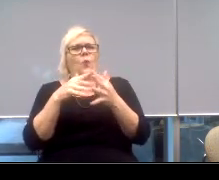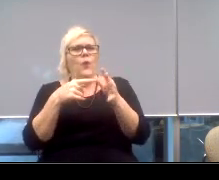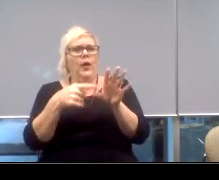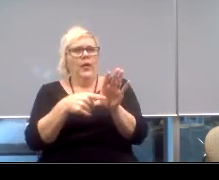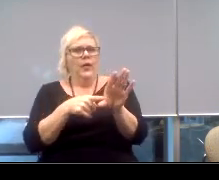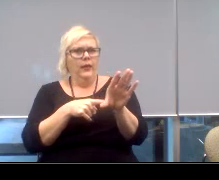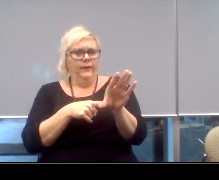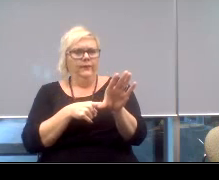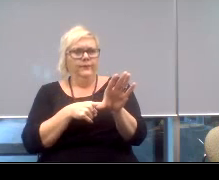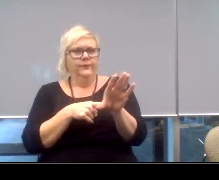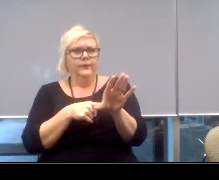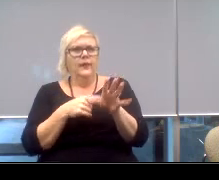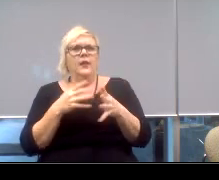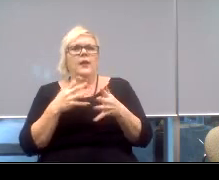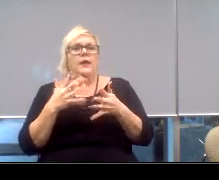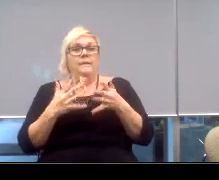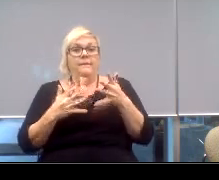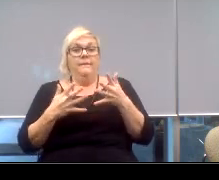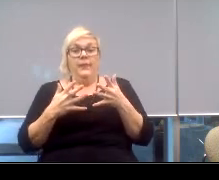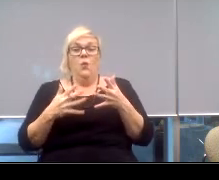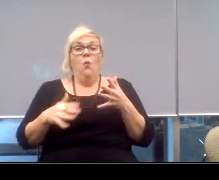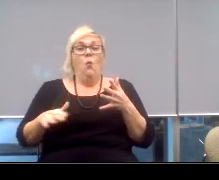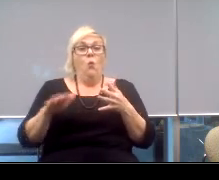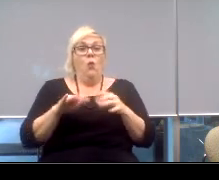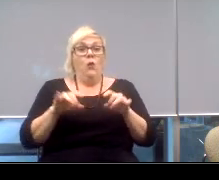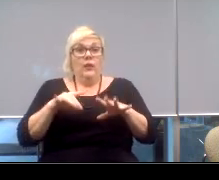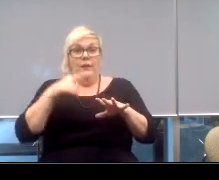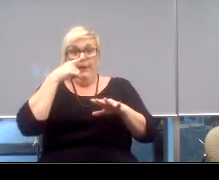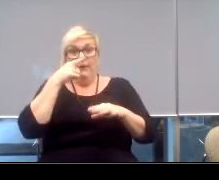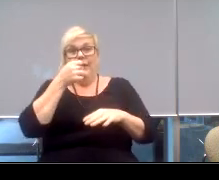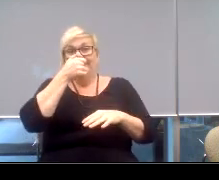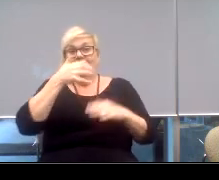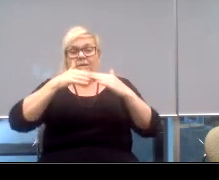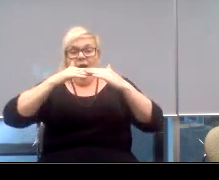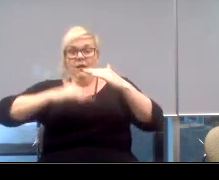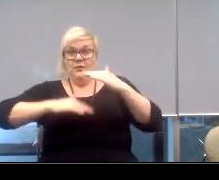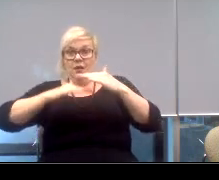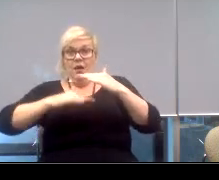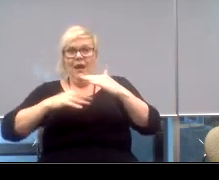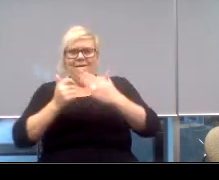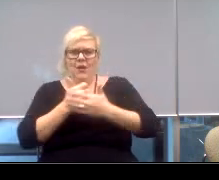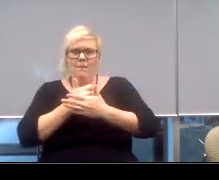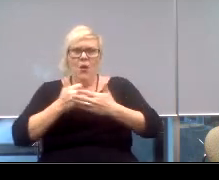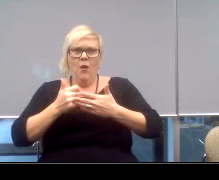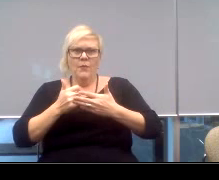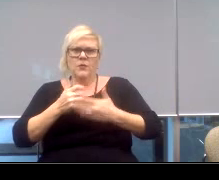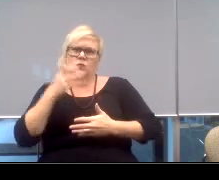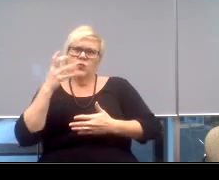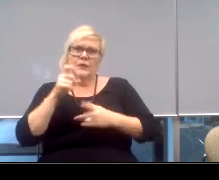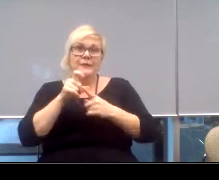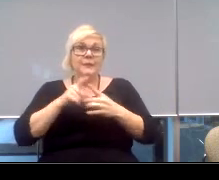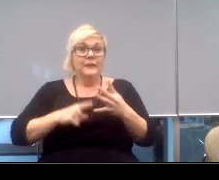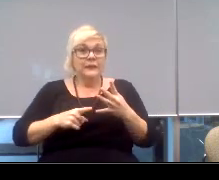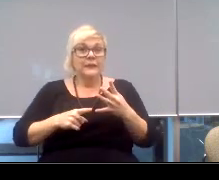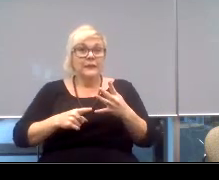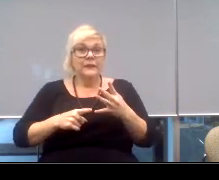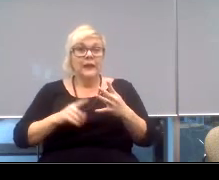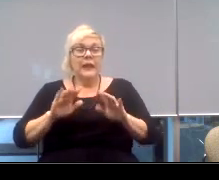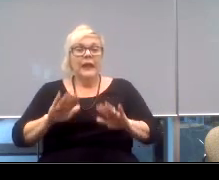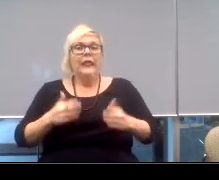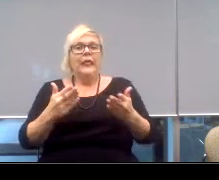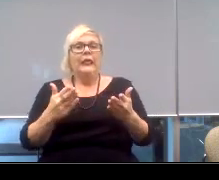So it provides all Australians under the age of 65 who have a permanent and significant disability with the reasonable